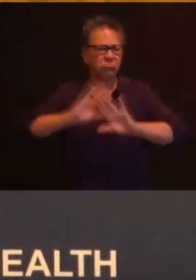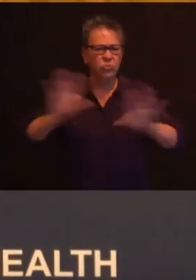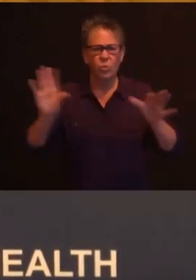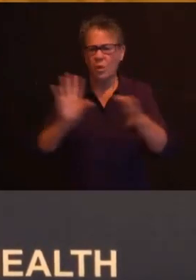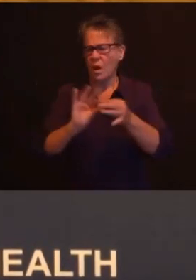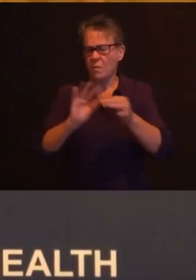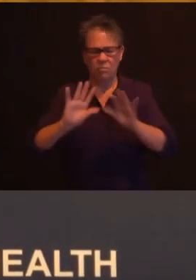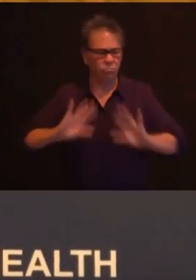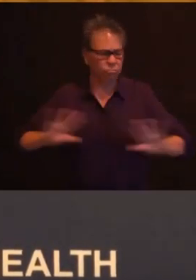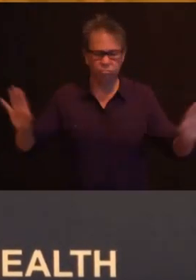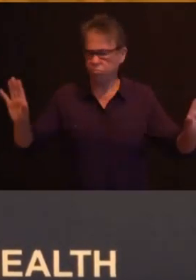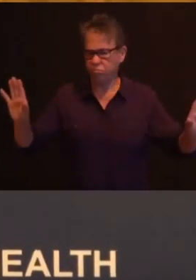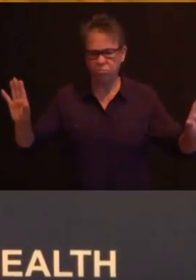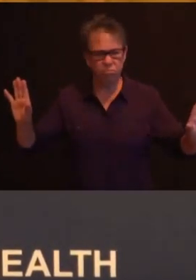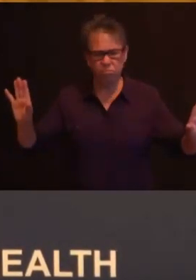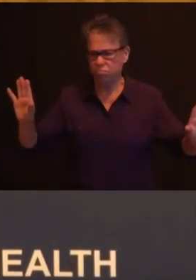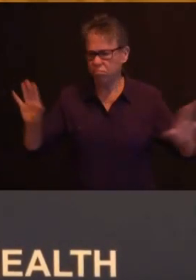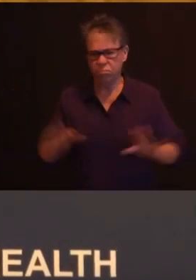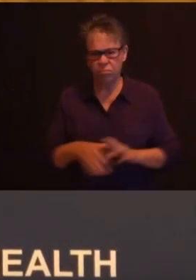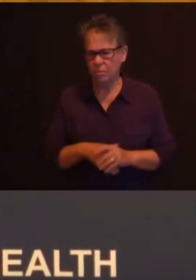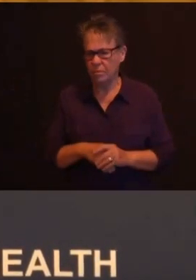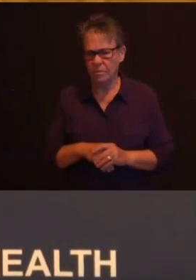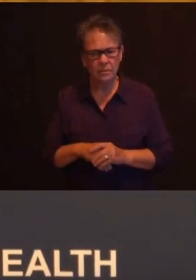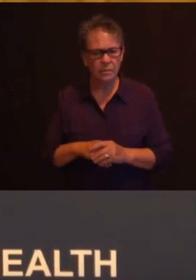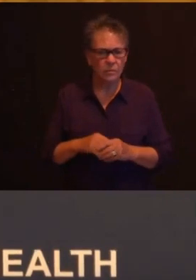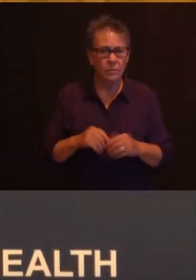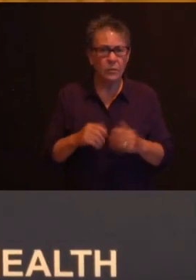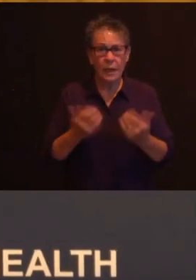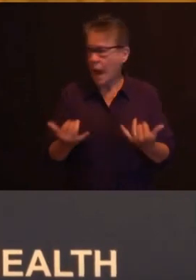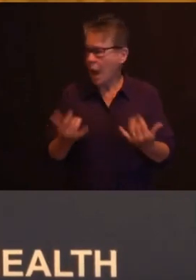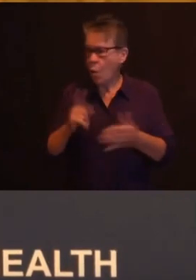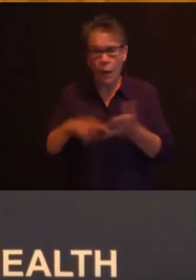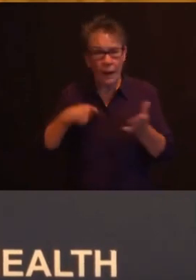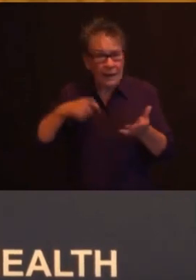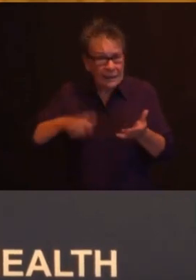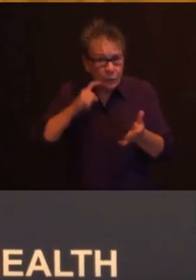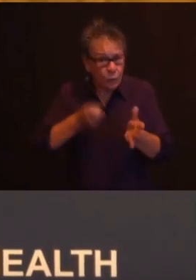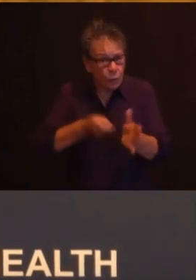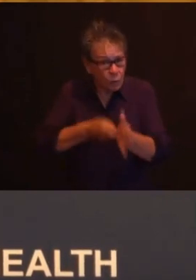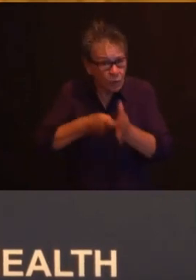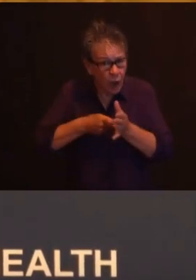What would it take, Brent? I think it's something what we're looking at real time on the masking outdoors.